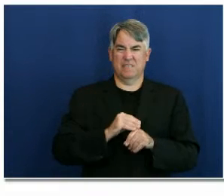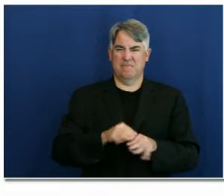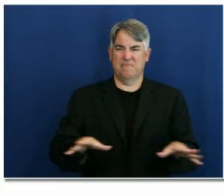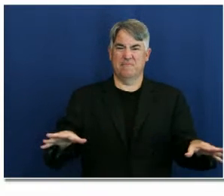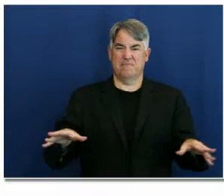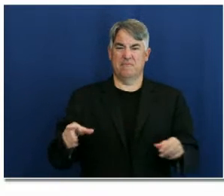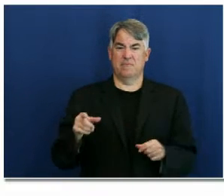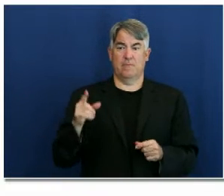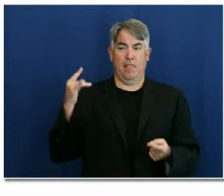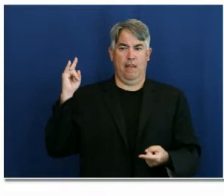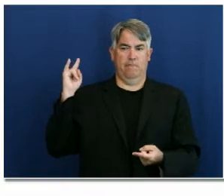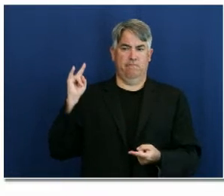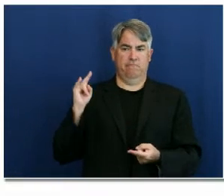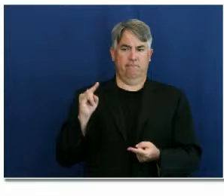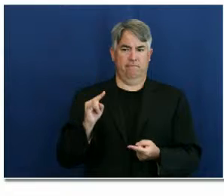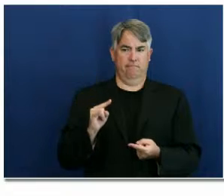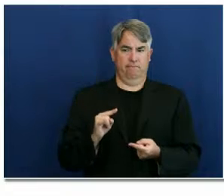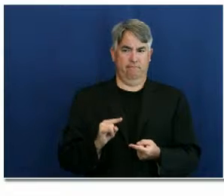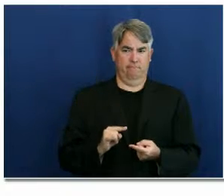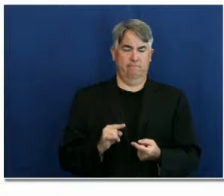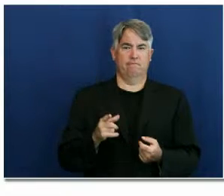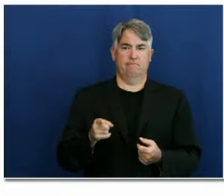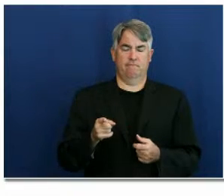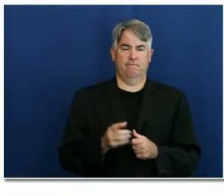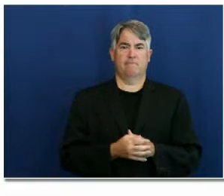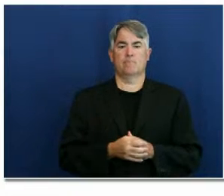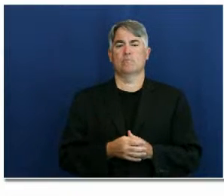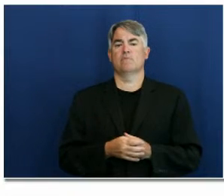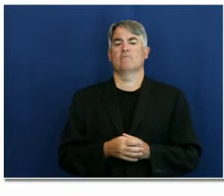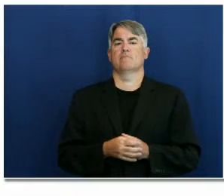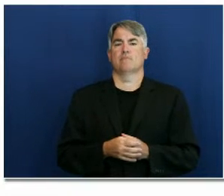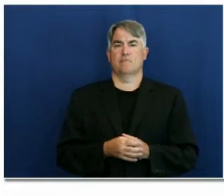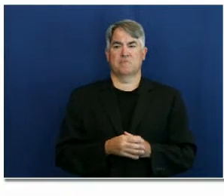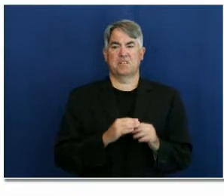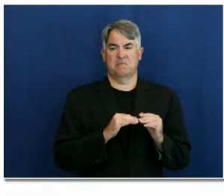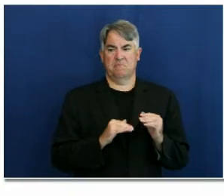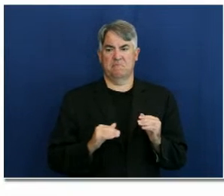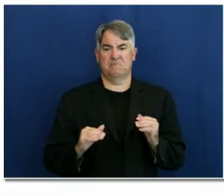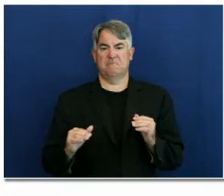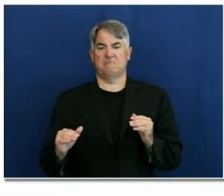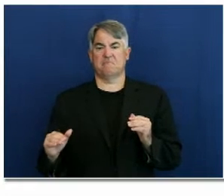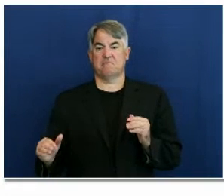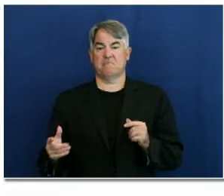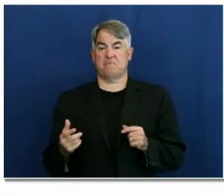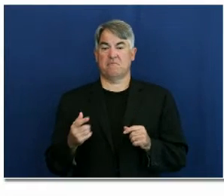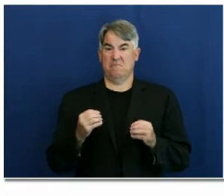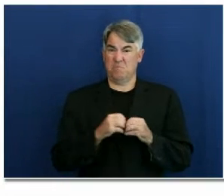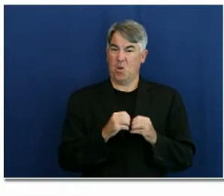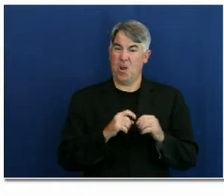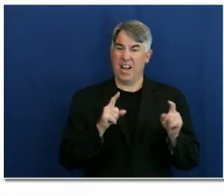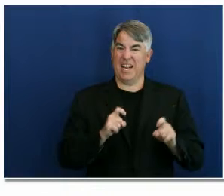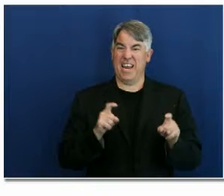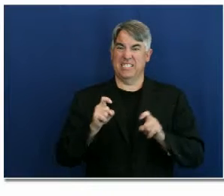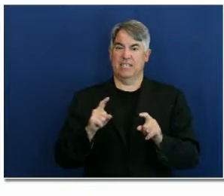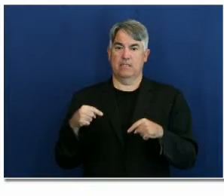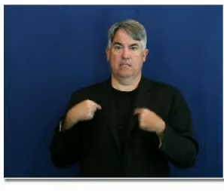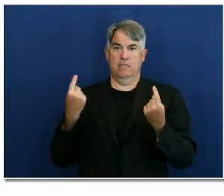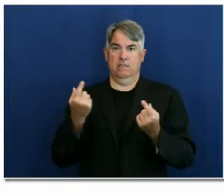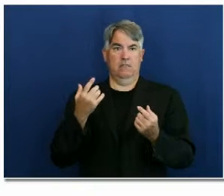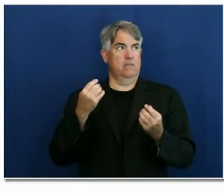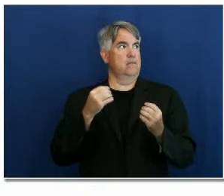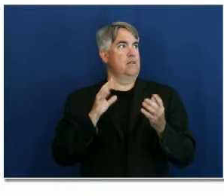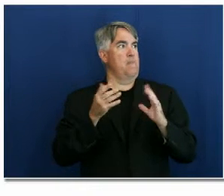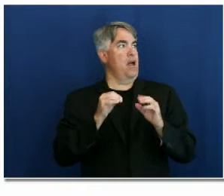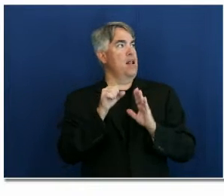low. We continue to do more testing than the statewide average, which is what gave us the adjustment factor to bring us down. But these are very